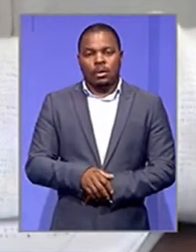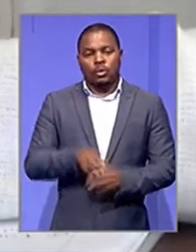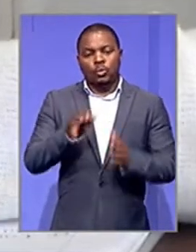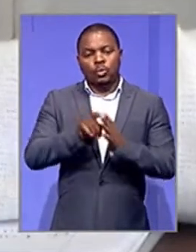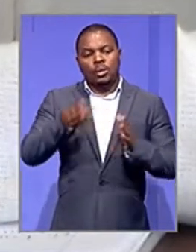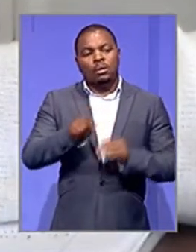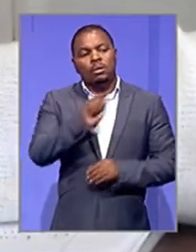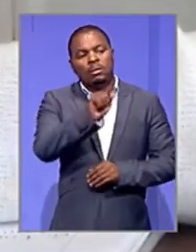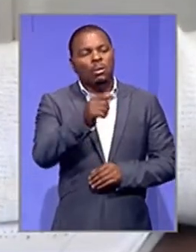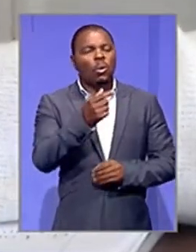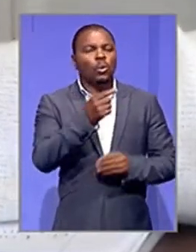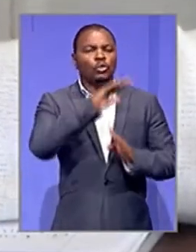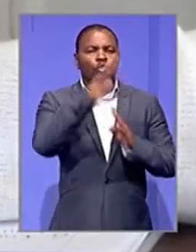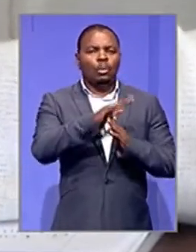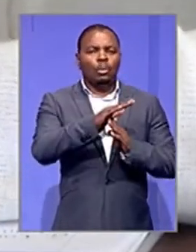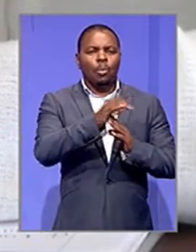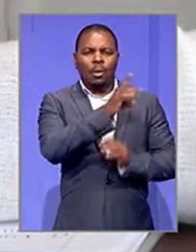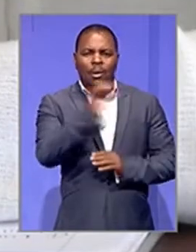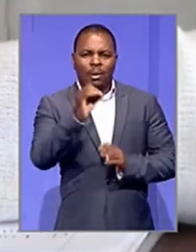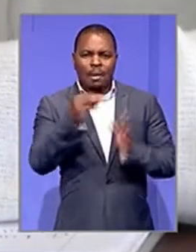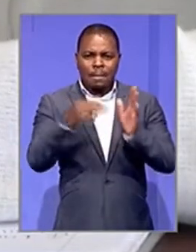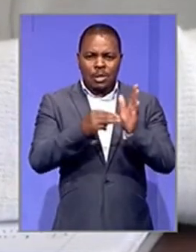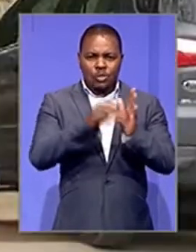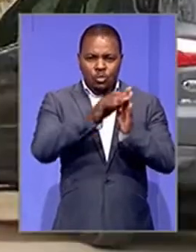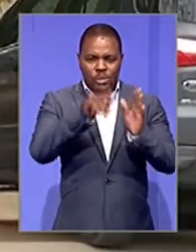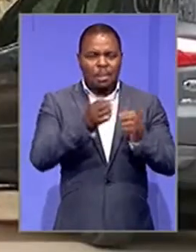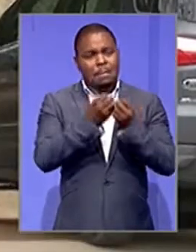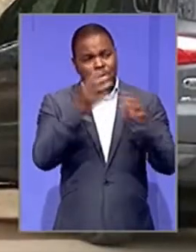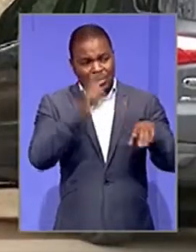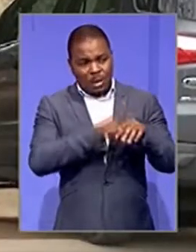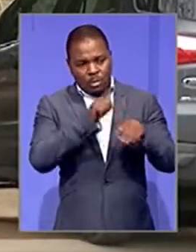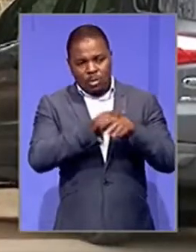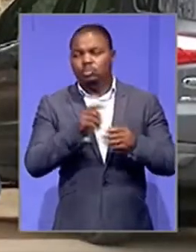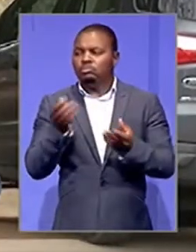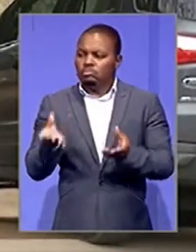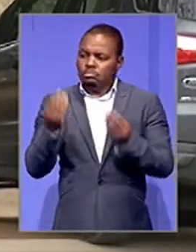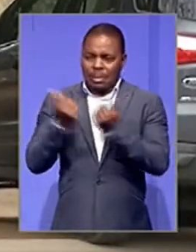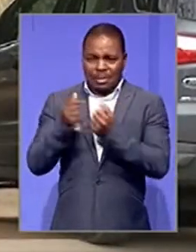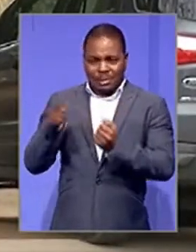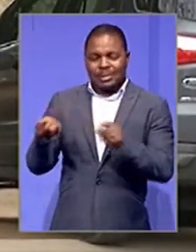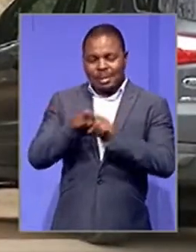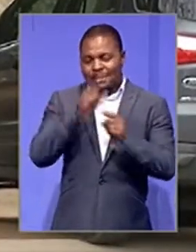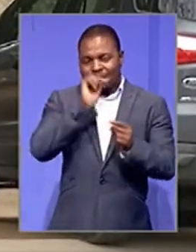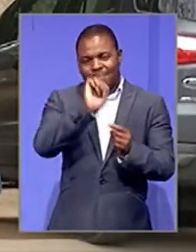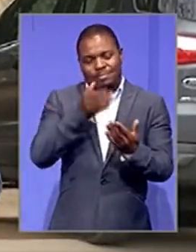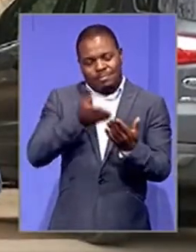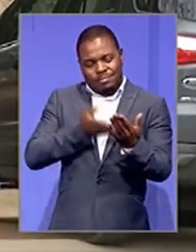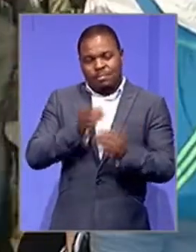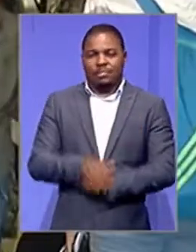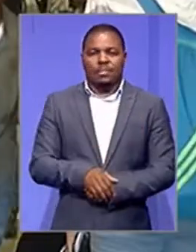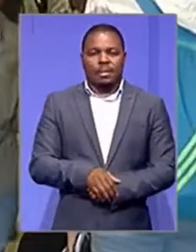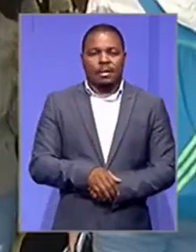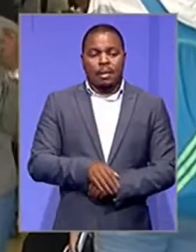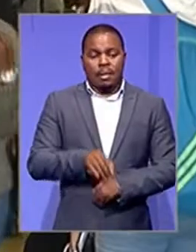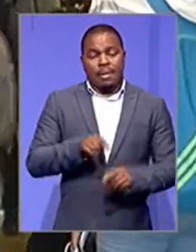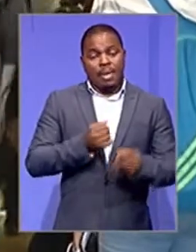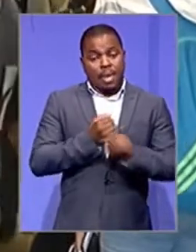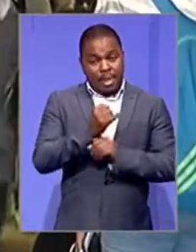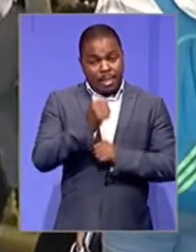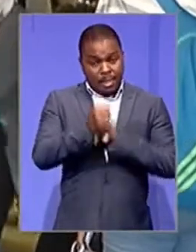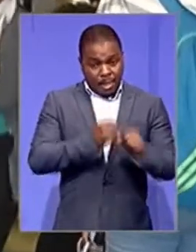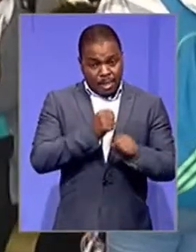ba le kgolo ba ba kwa godimo mo mophatong wa marematlou ba gantsi ba abelwang matlole a. Kwa tshimologong ya ngwaga, baamogedi ba matlole